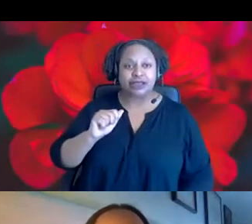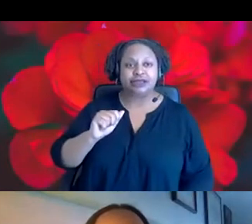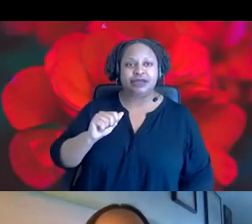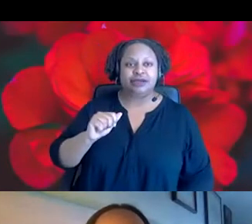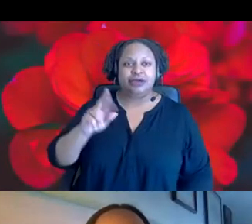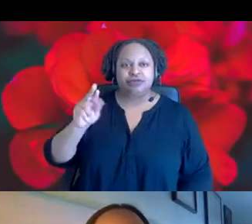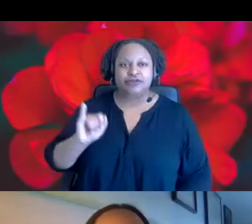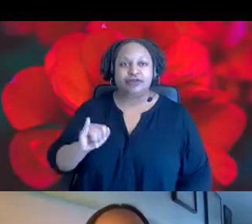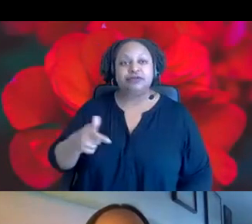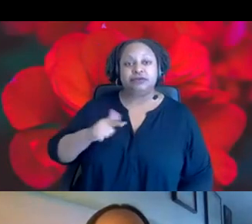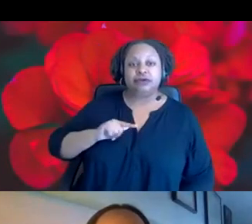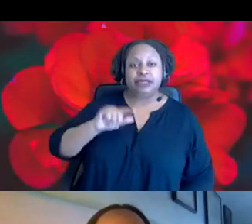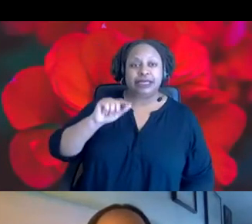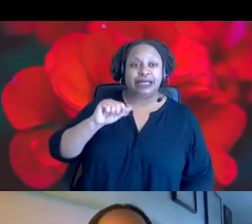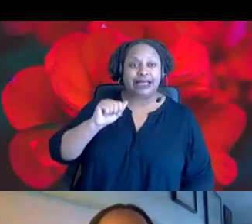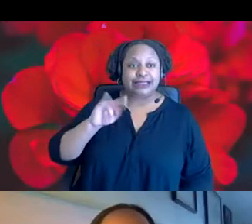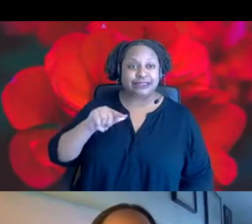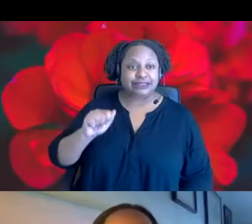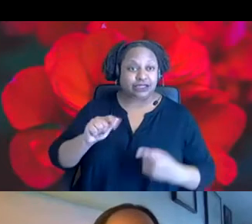I don't work for institutions, so I can't speak to that, but